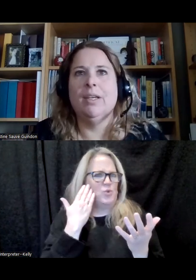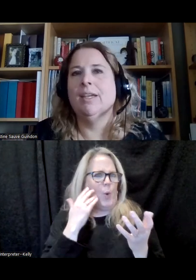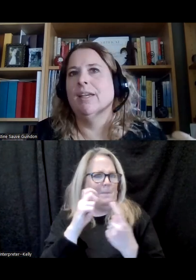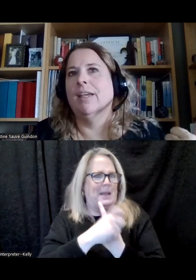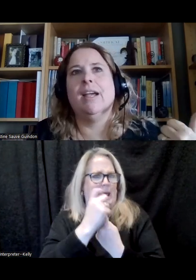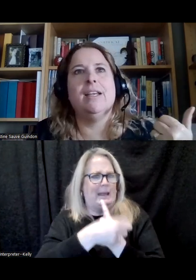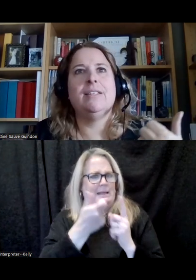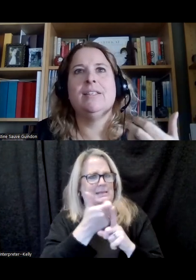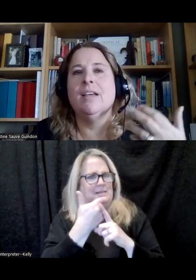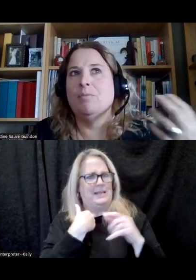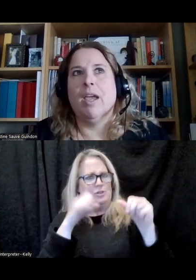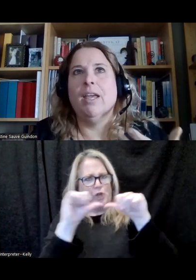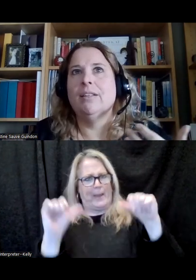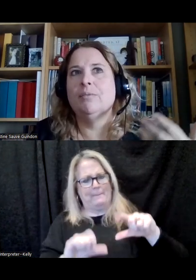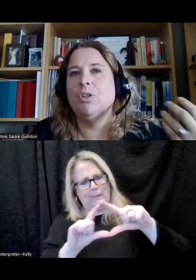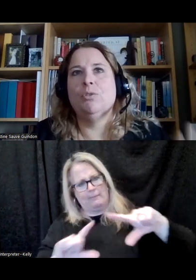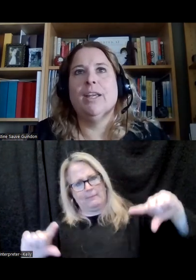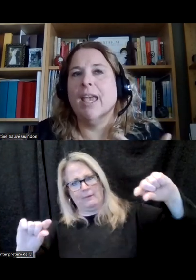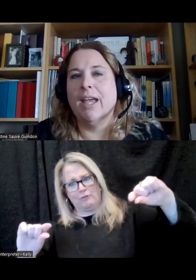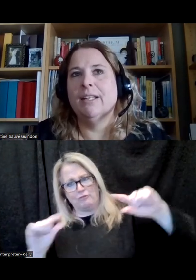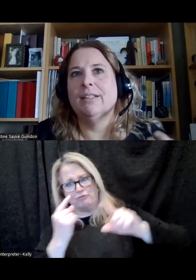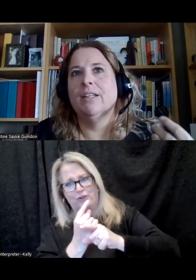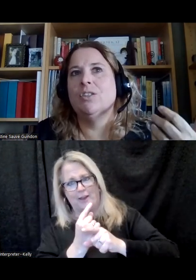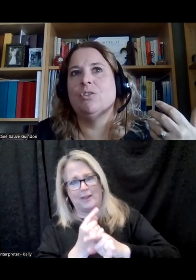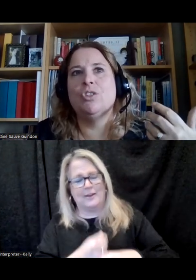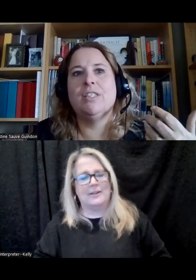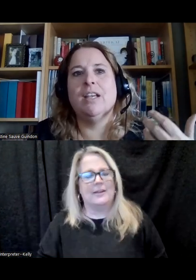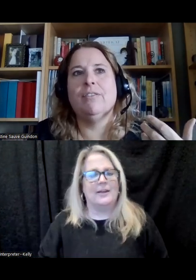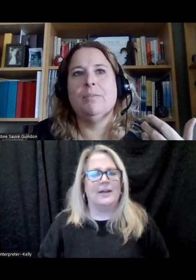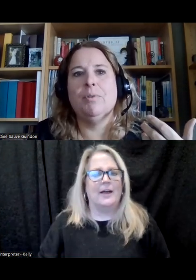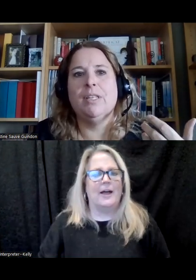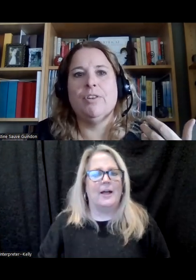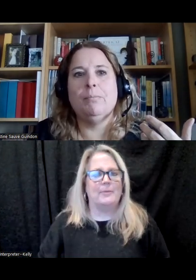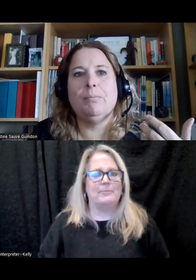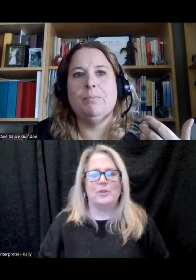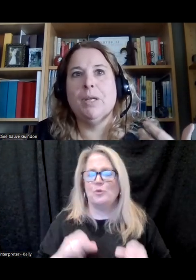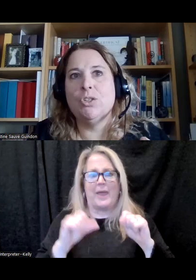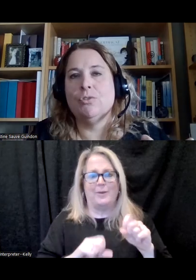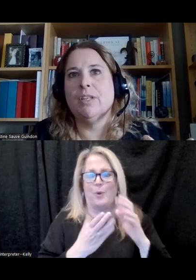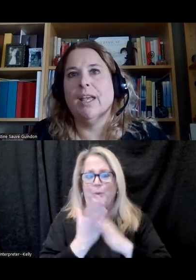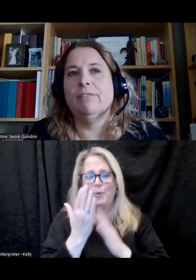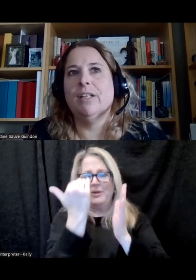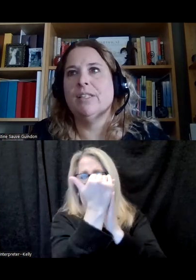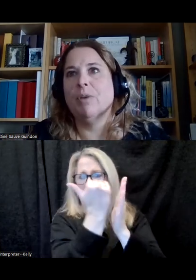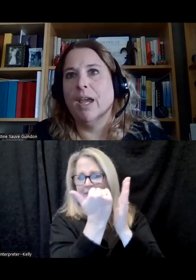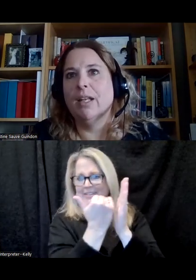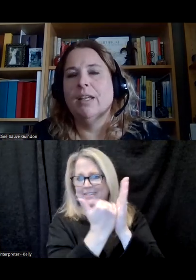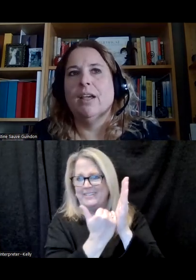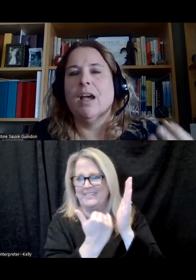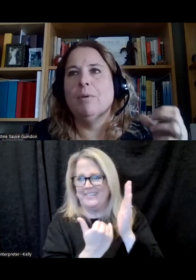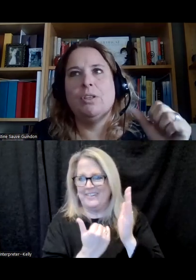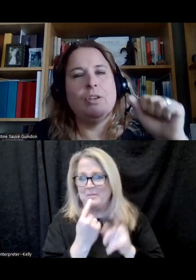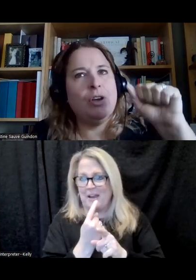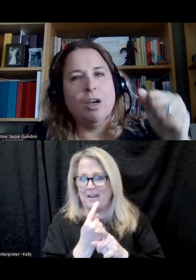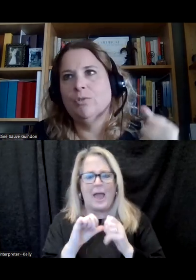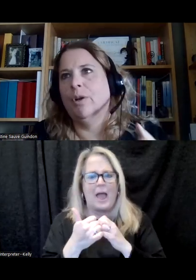shape. It has, right? We can do it again. So just think of all the different pictures ahead of us, right?